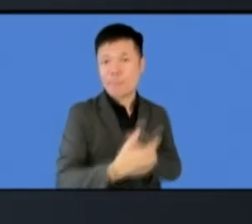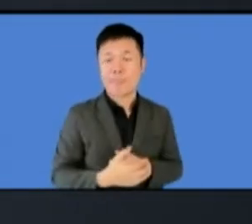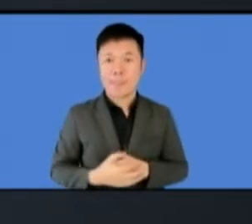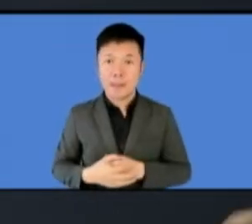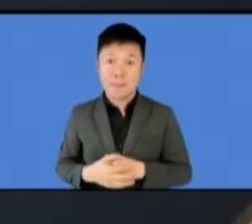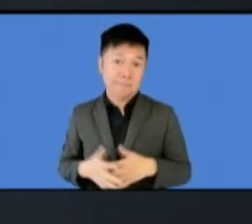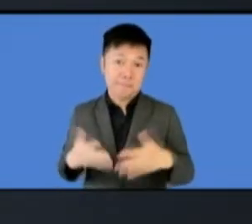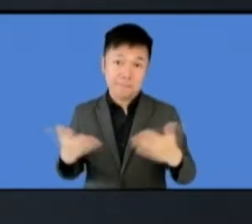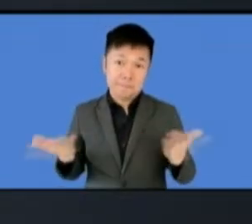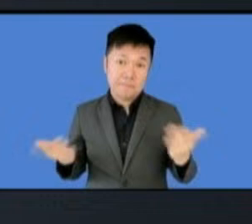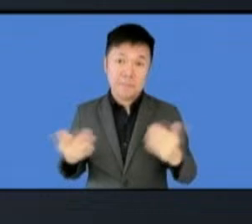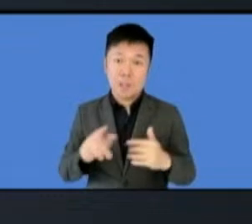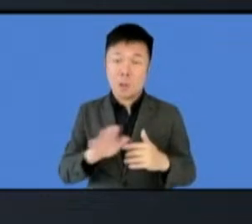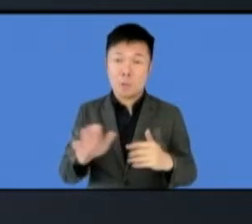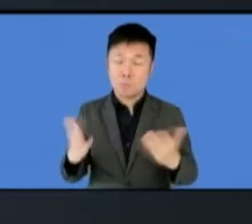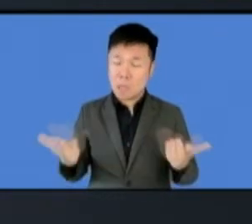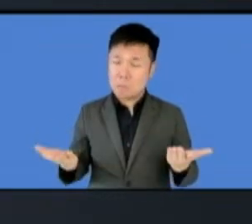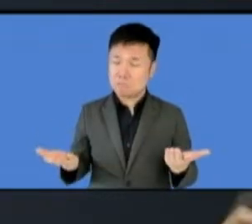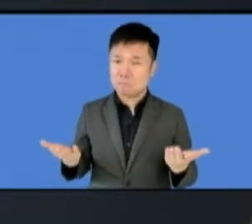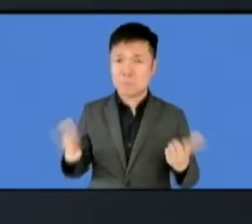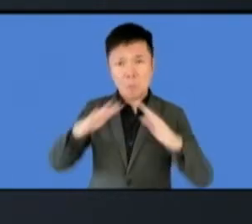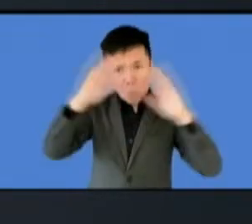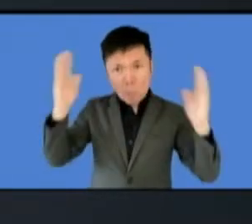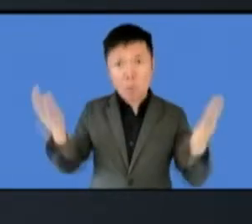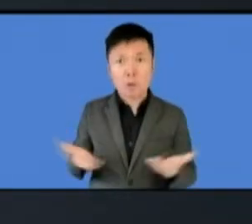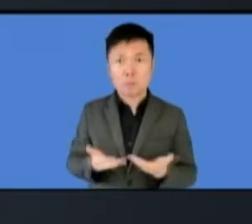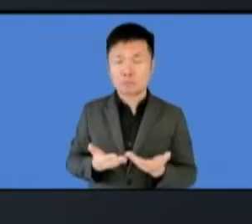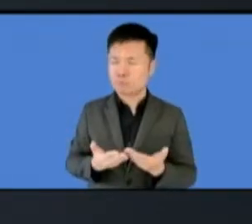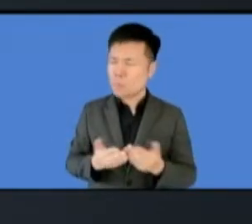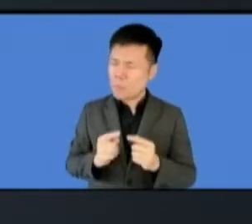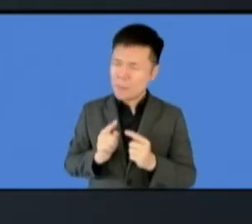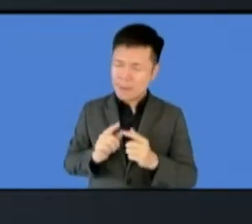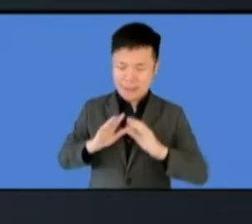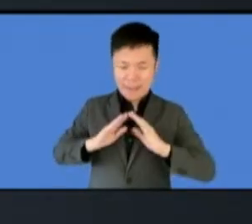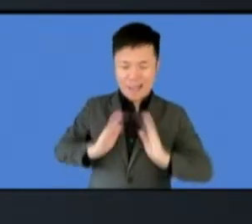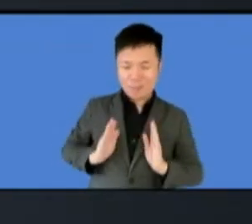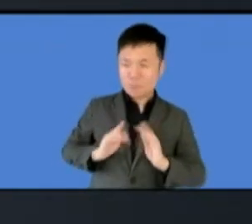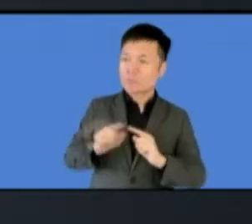in a world that with all the connections, but not